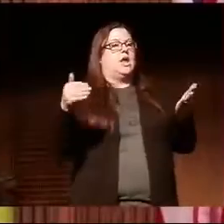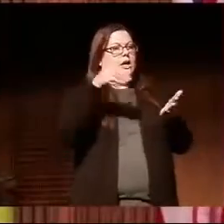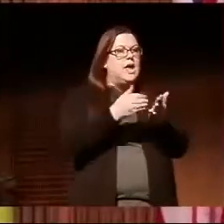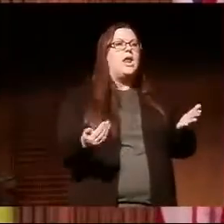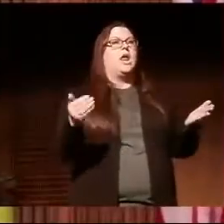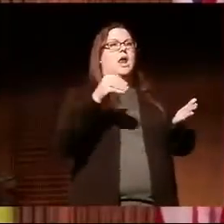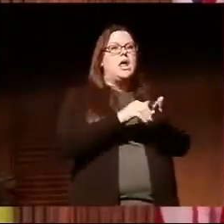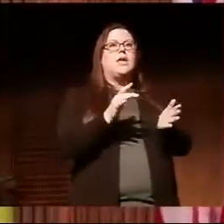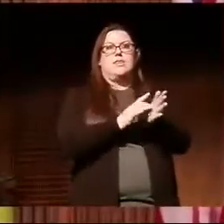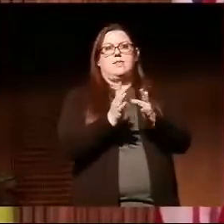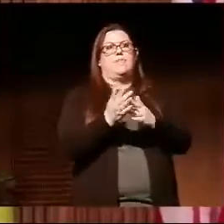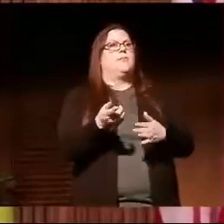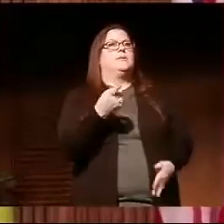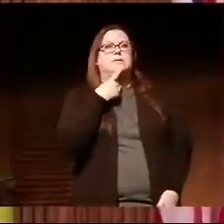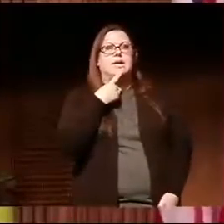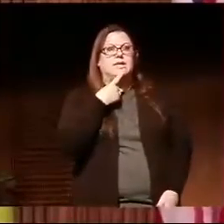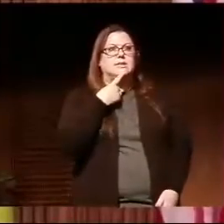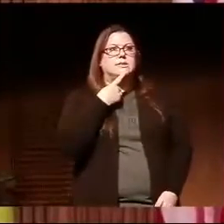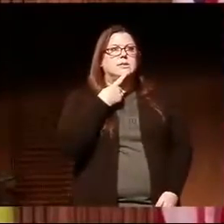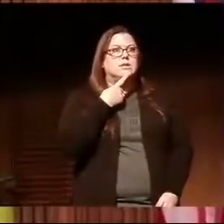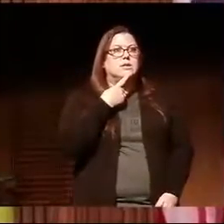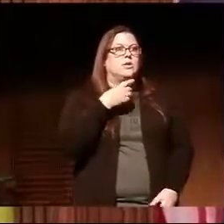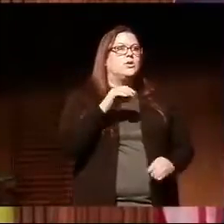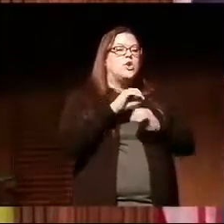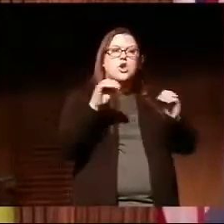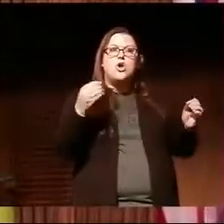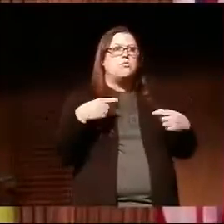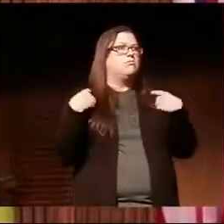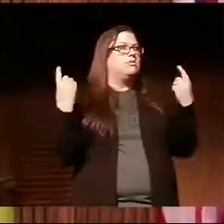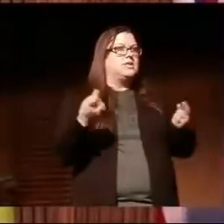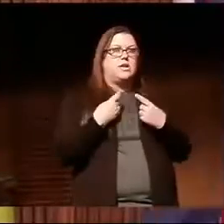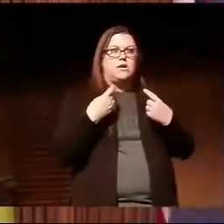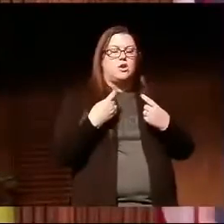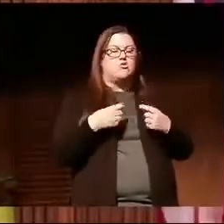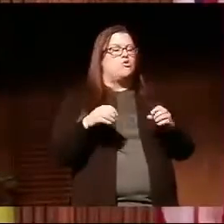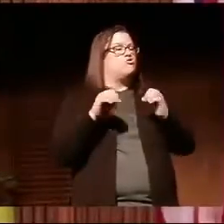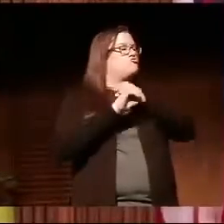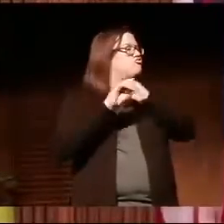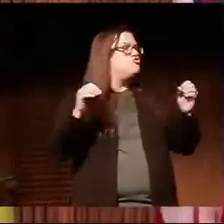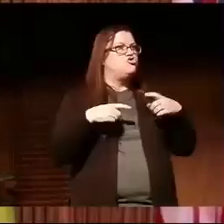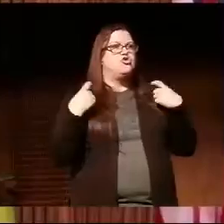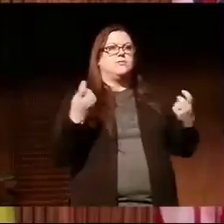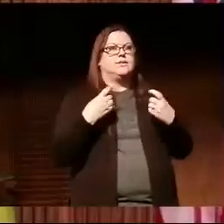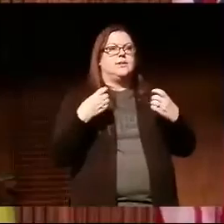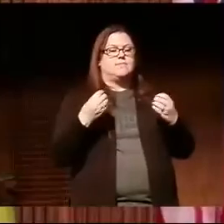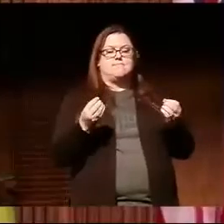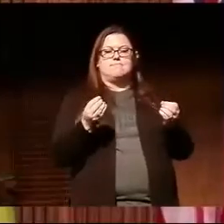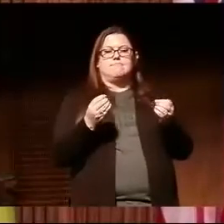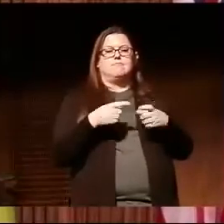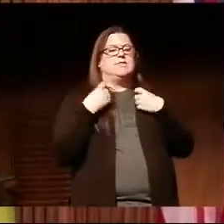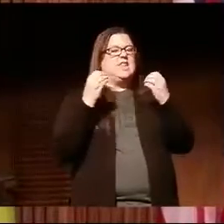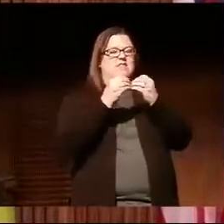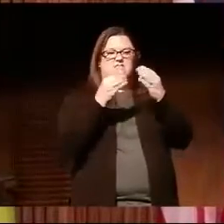1 Peter chapter 2 and verse 22, Hebrews chapter 4 and verse 15, no sin. Sinless.